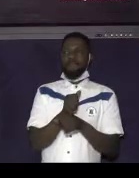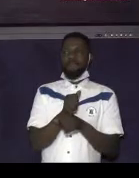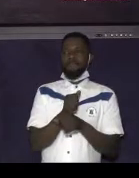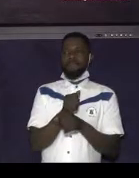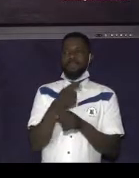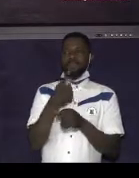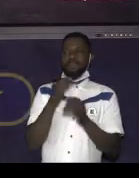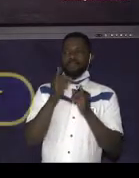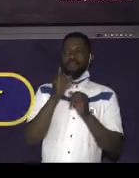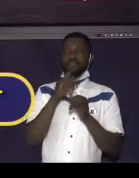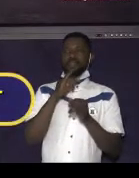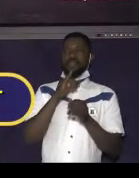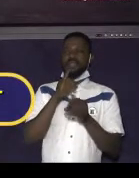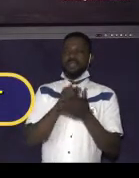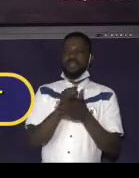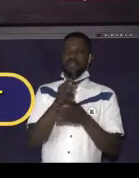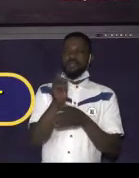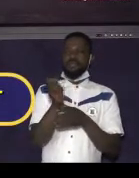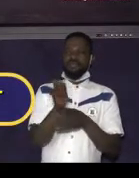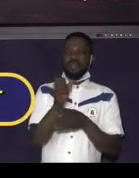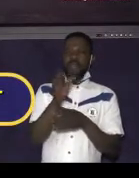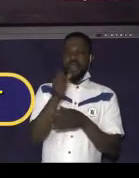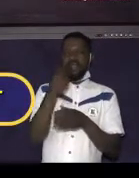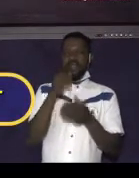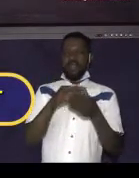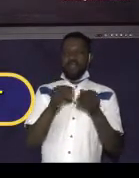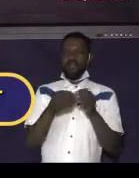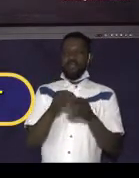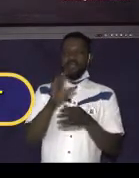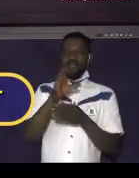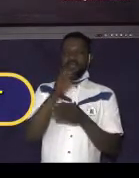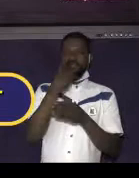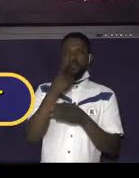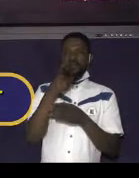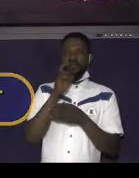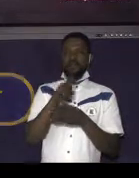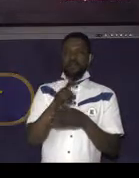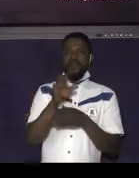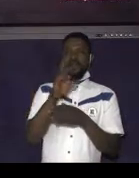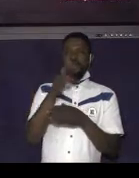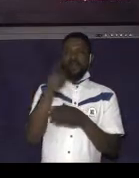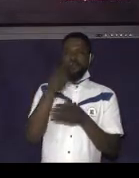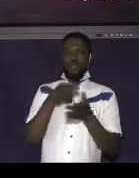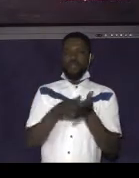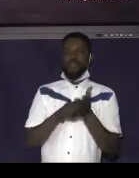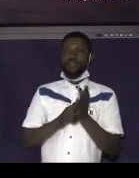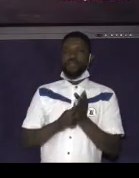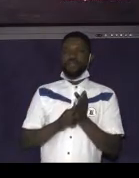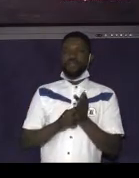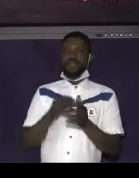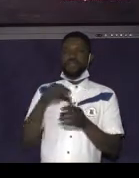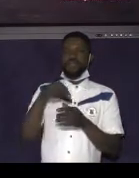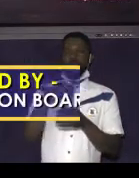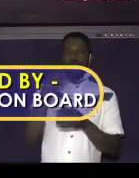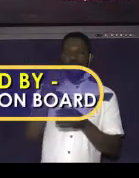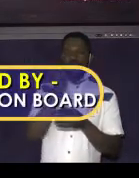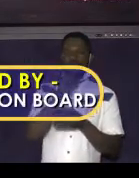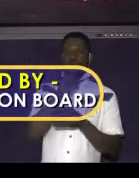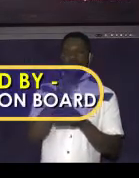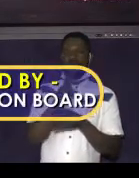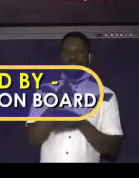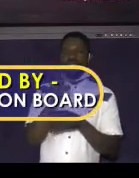The instruction is that you write S for statement, C for command, R for request, Q for